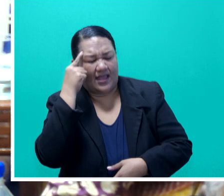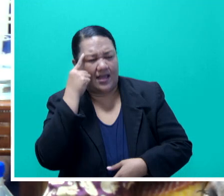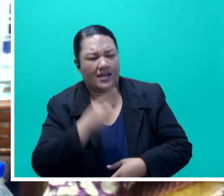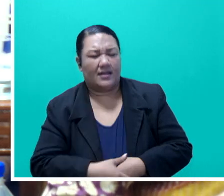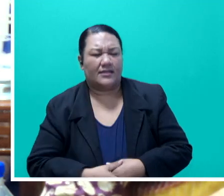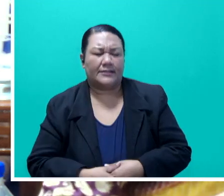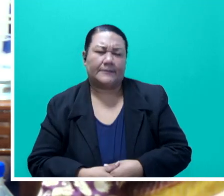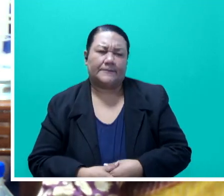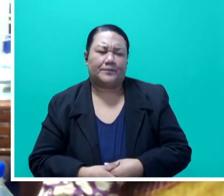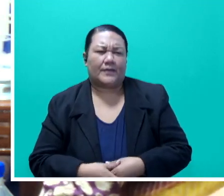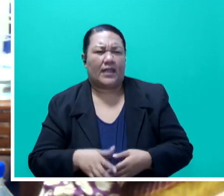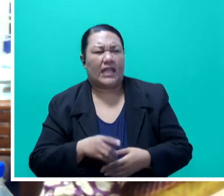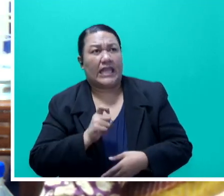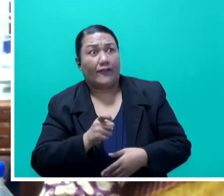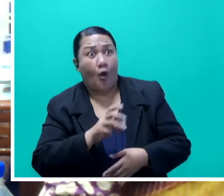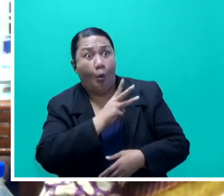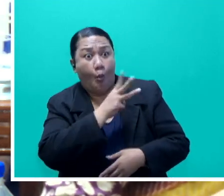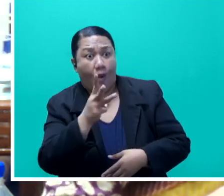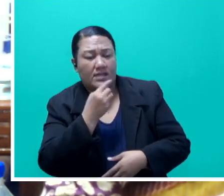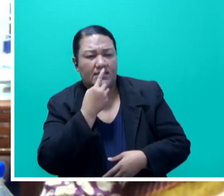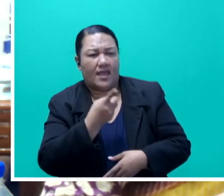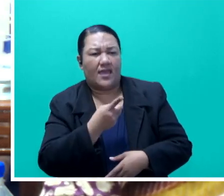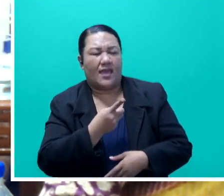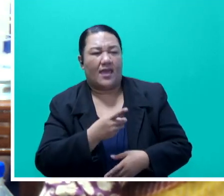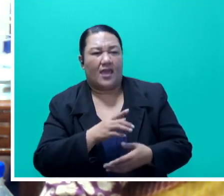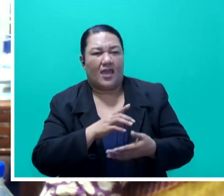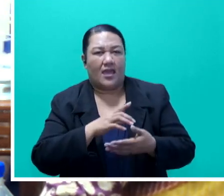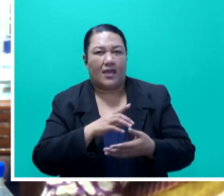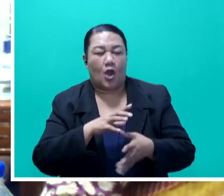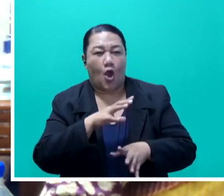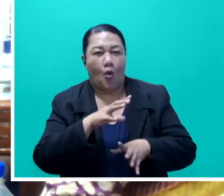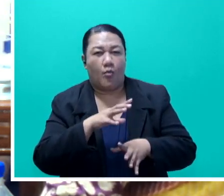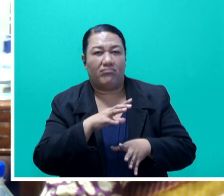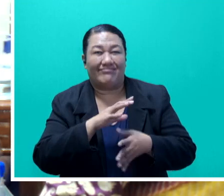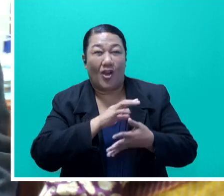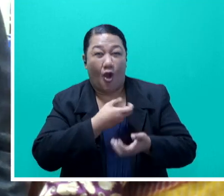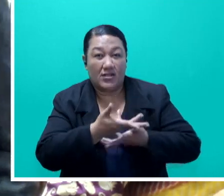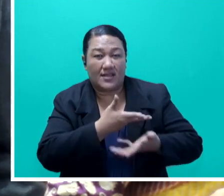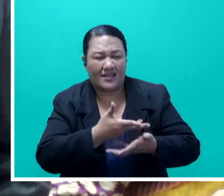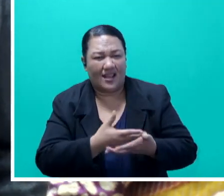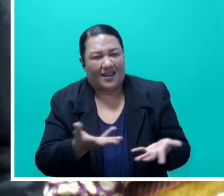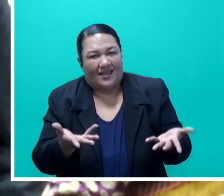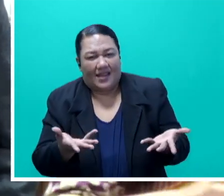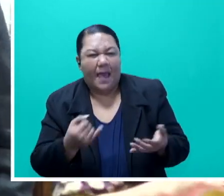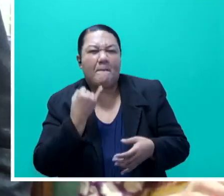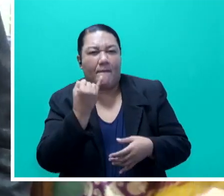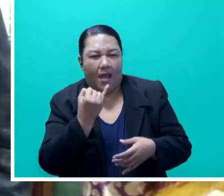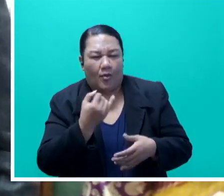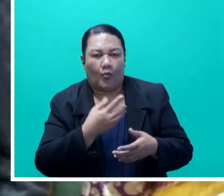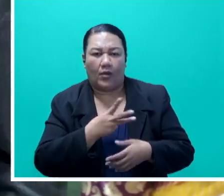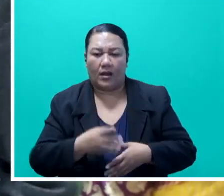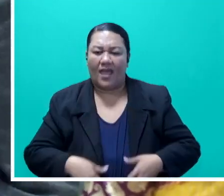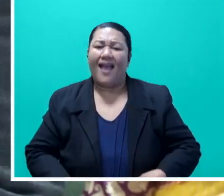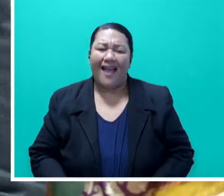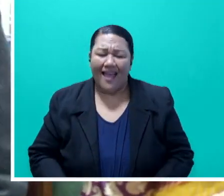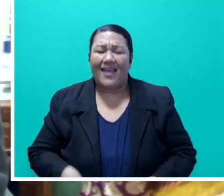doing, then it's a dirty word. But if you're reputable companies, you need people to project manage. It would appear that if they were ever to form government, God